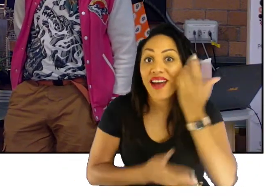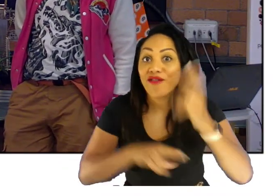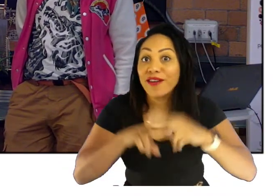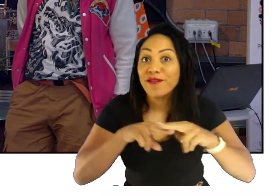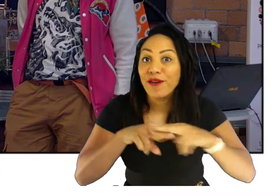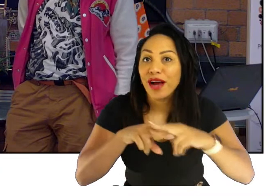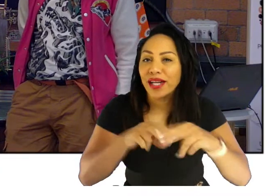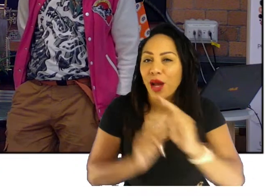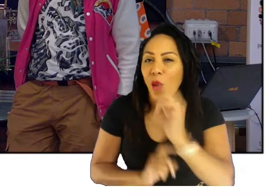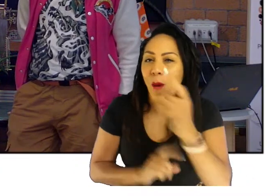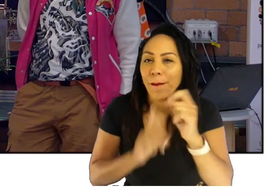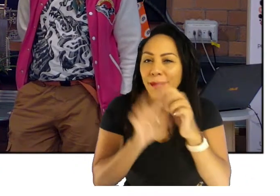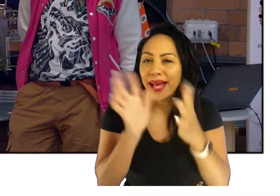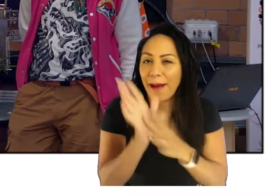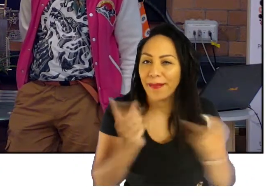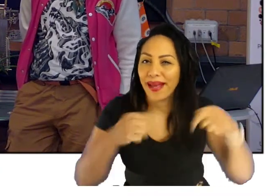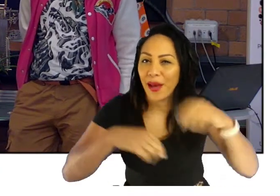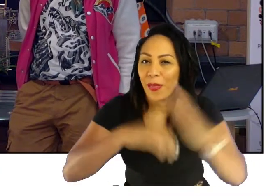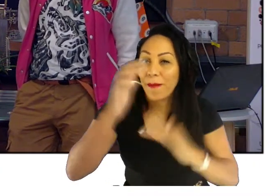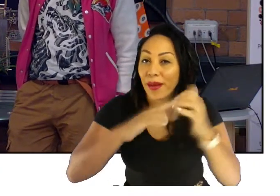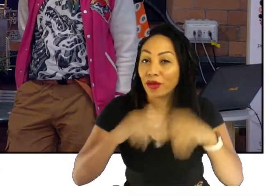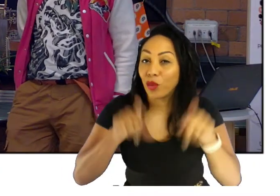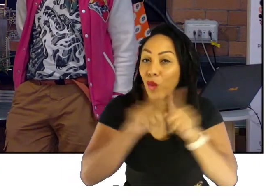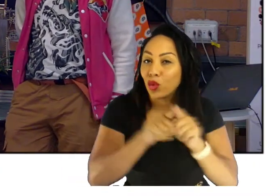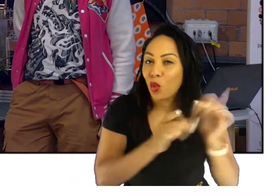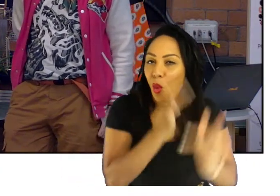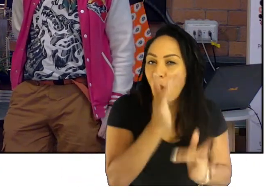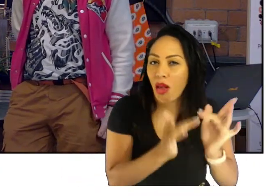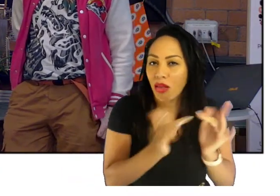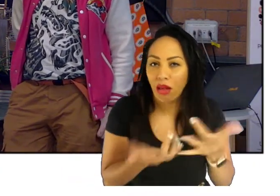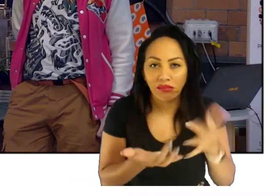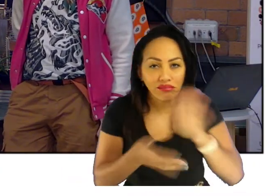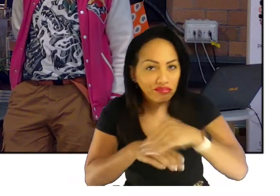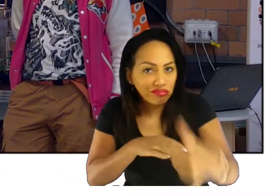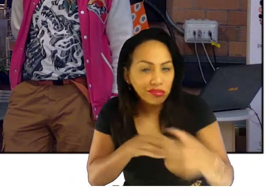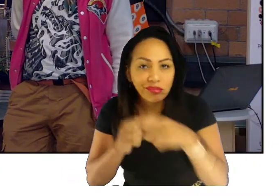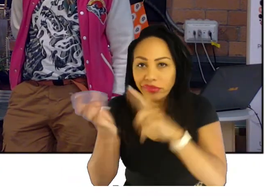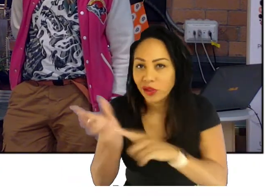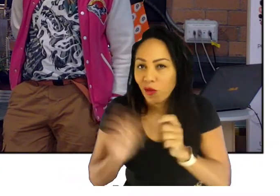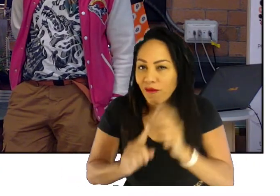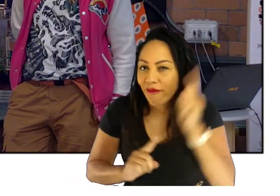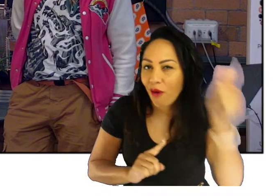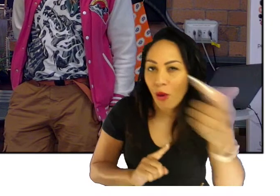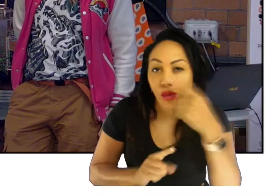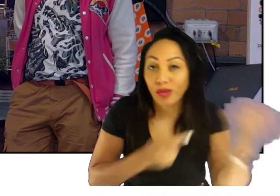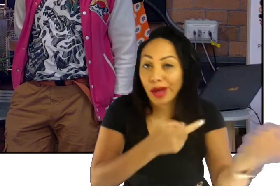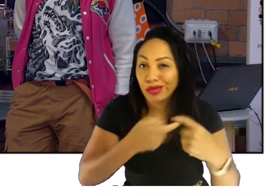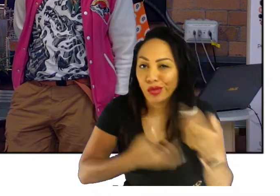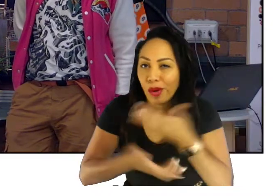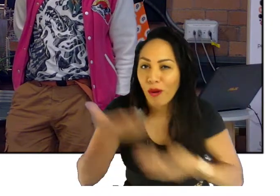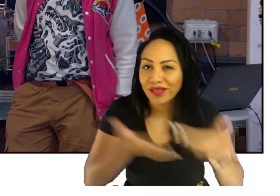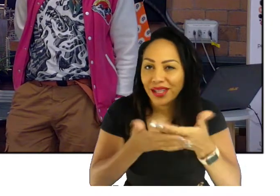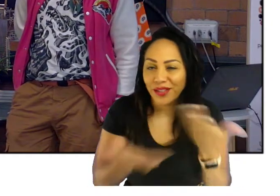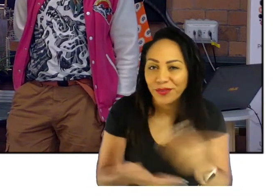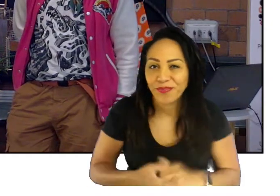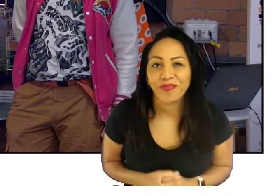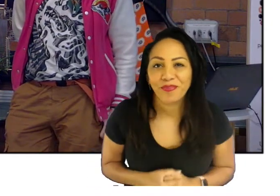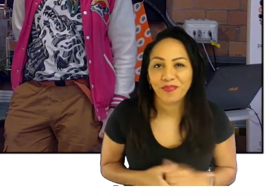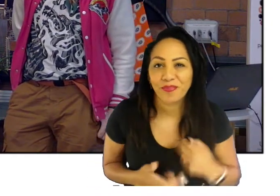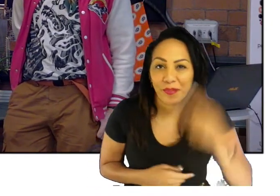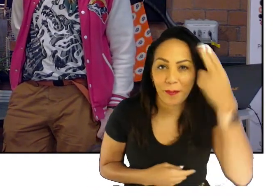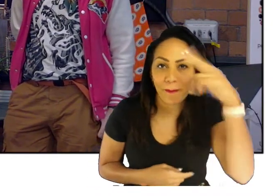both here in the building and live online. So whether you're in Bristol or far away, you can join in the conversation. So my name's